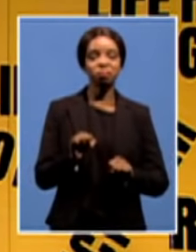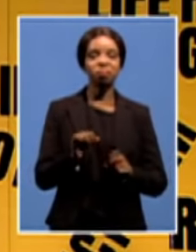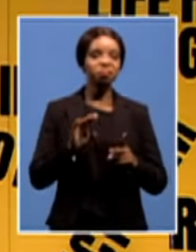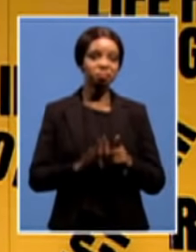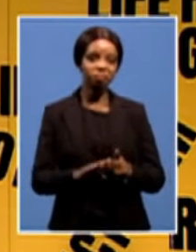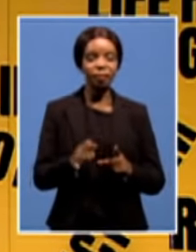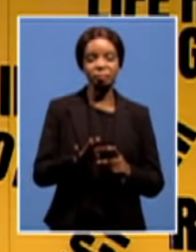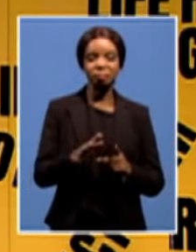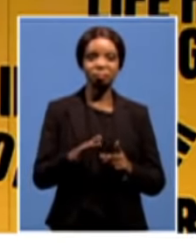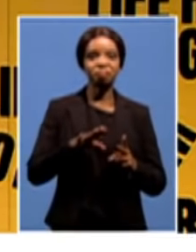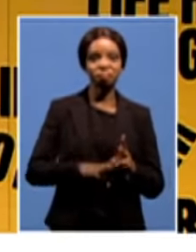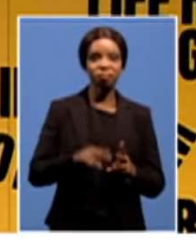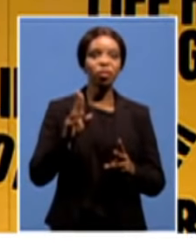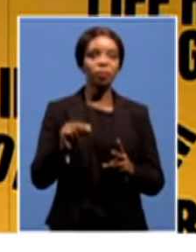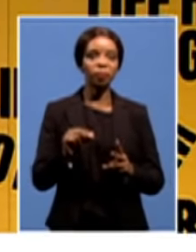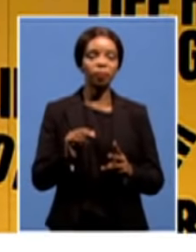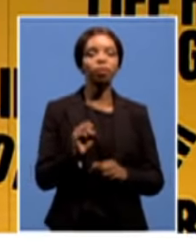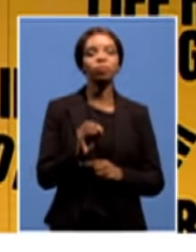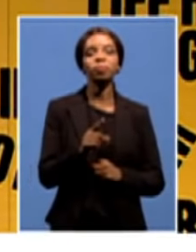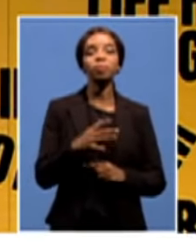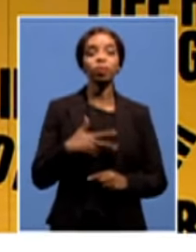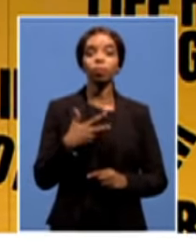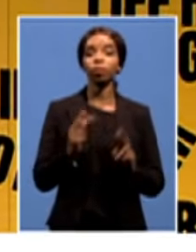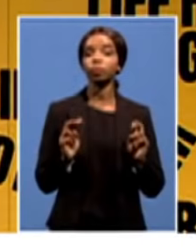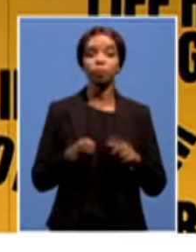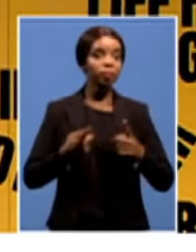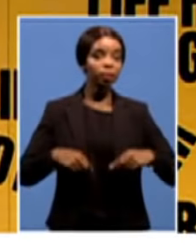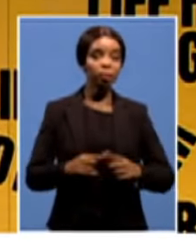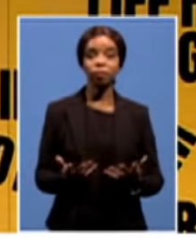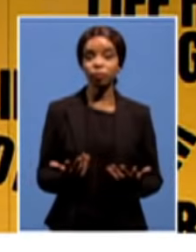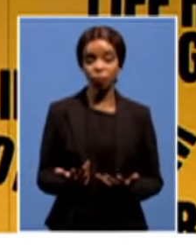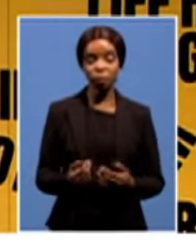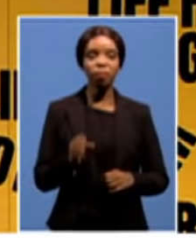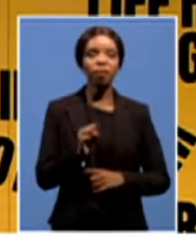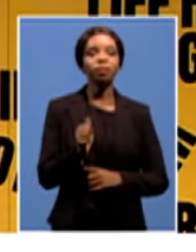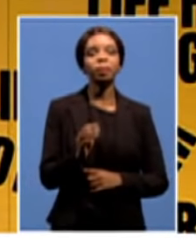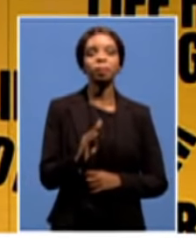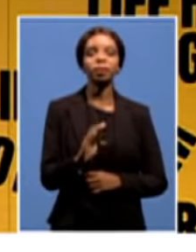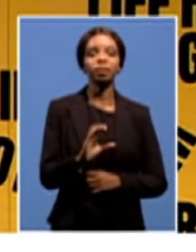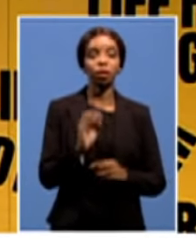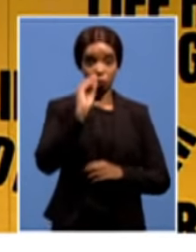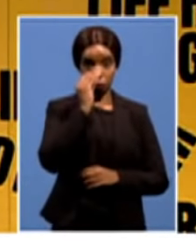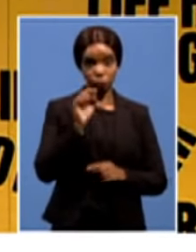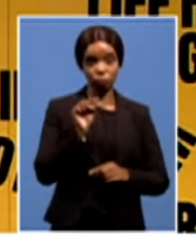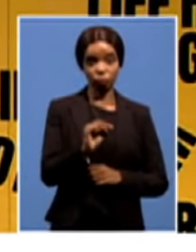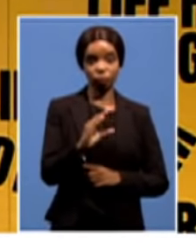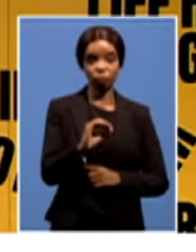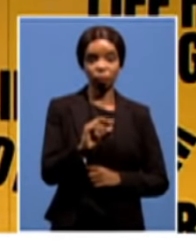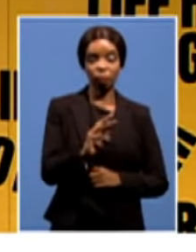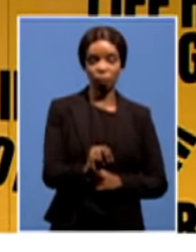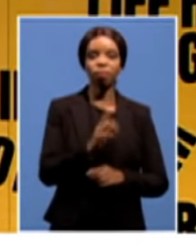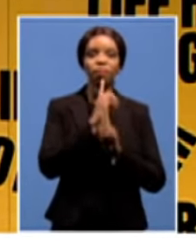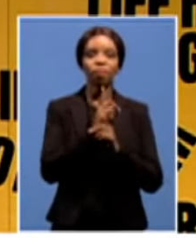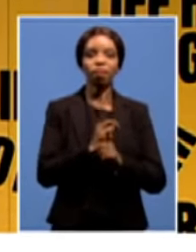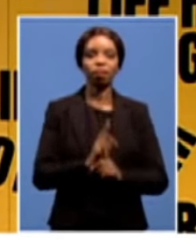and red is for no. You can go to our poll topic on sabcnews.com and you can answer the question on Facebook and